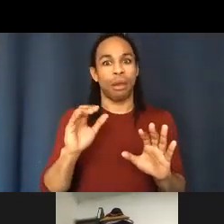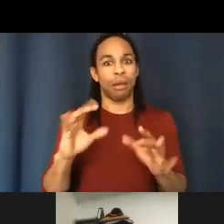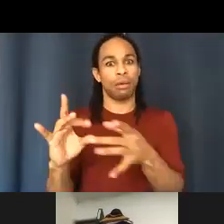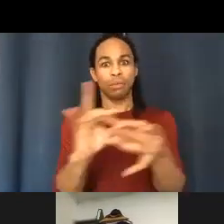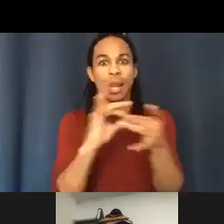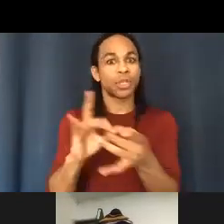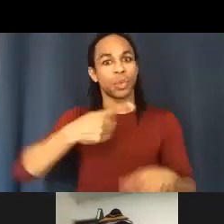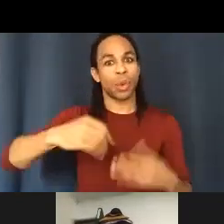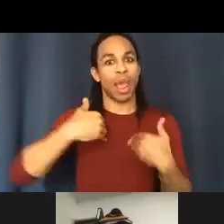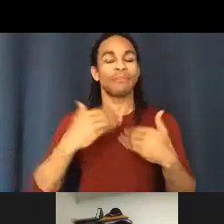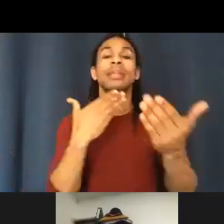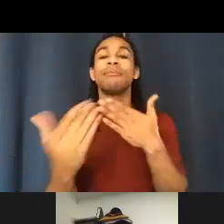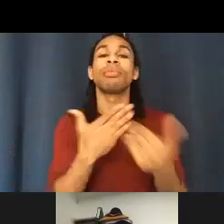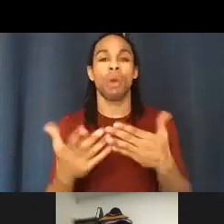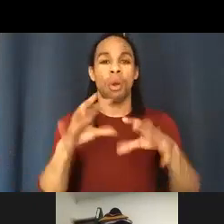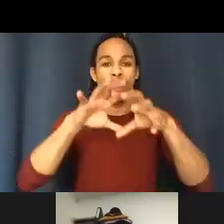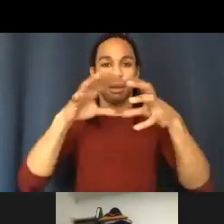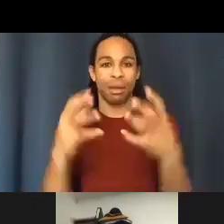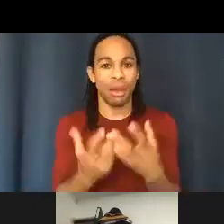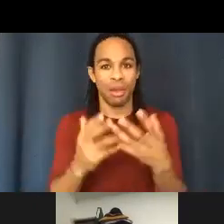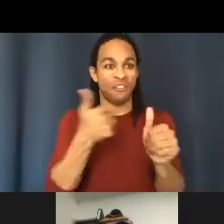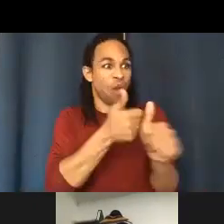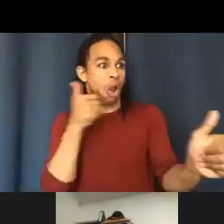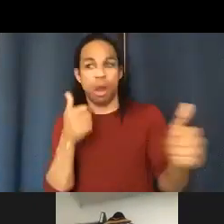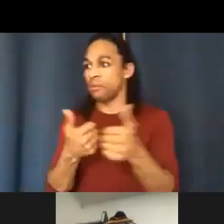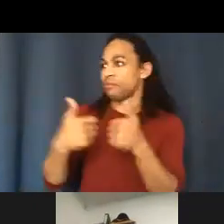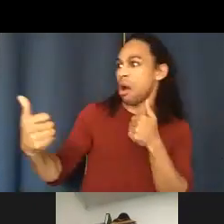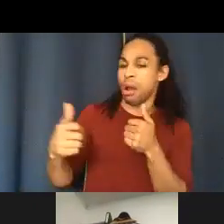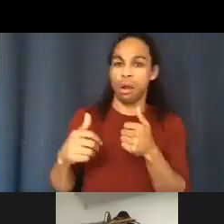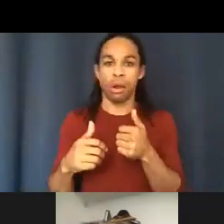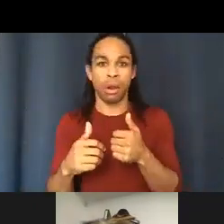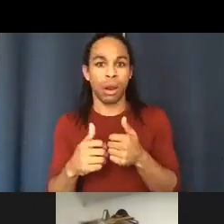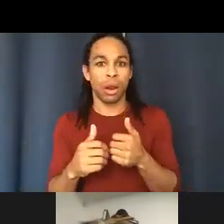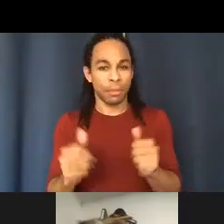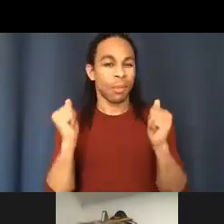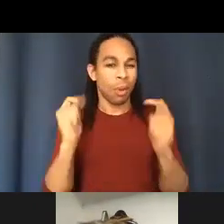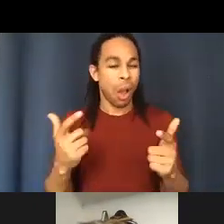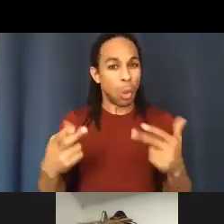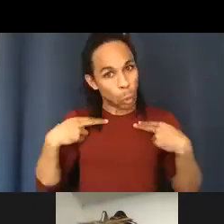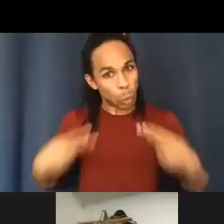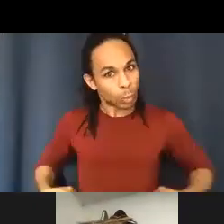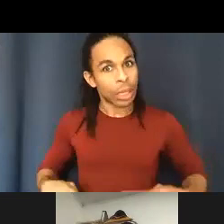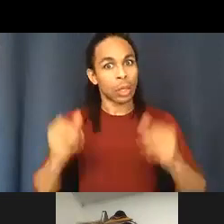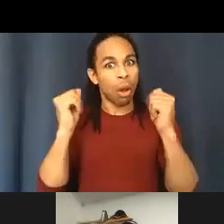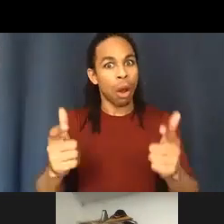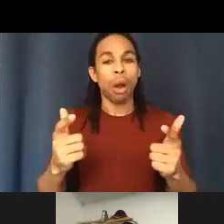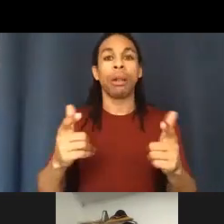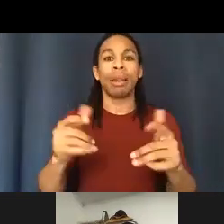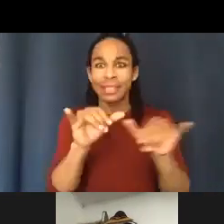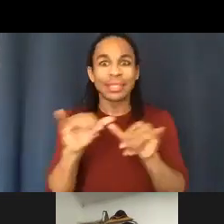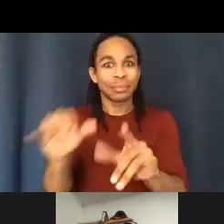And so I think this is something that we need to also think as something positive in this response to